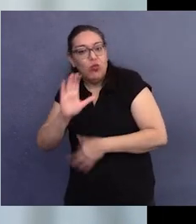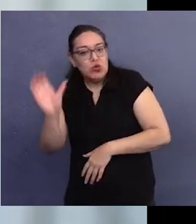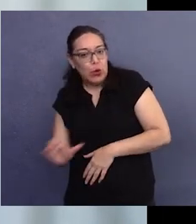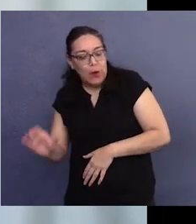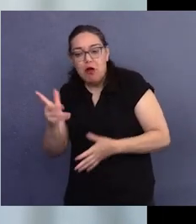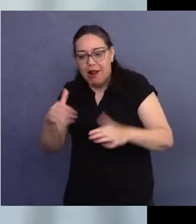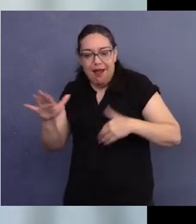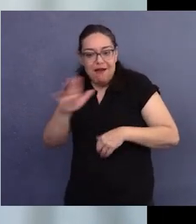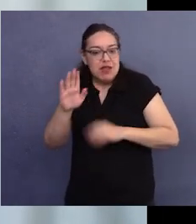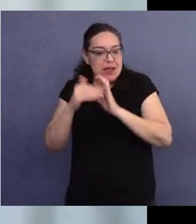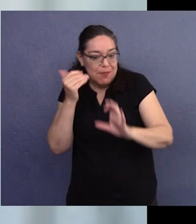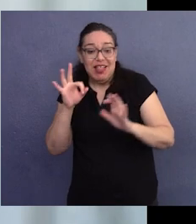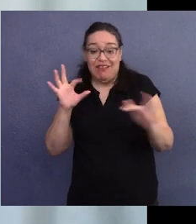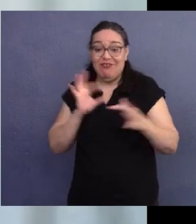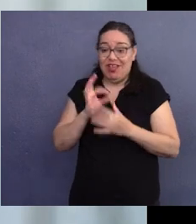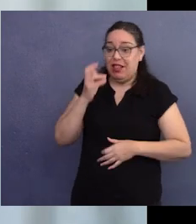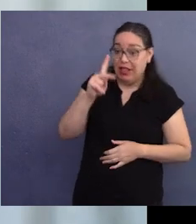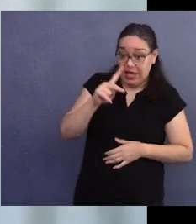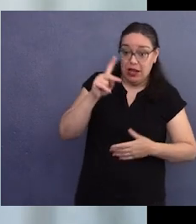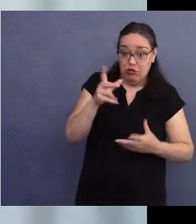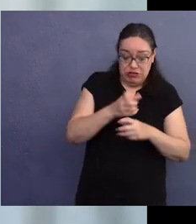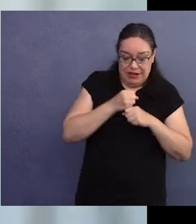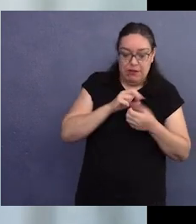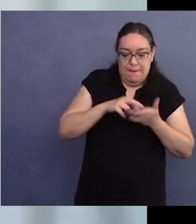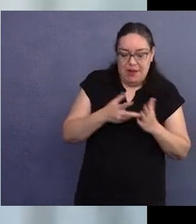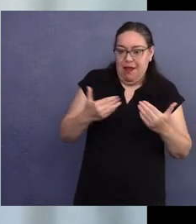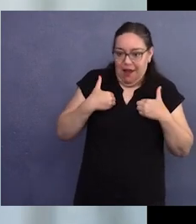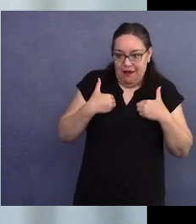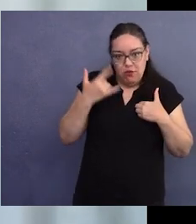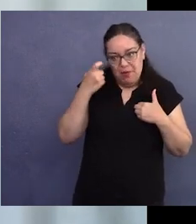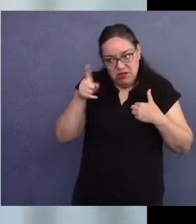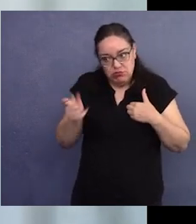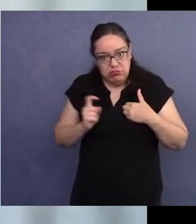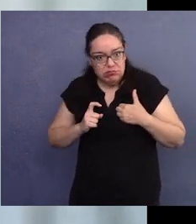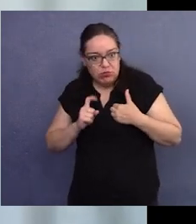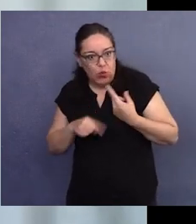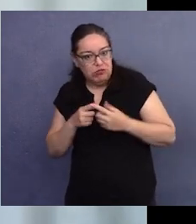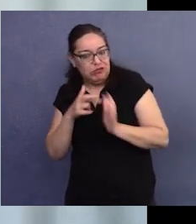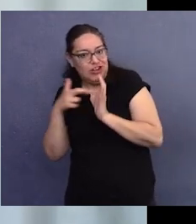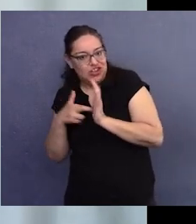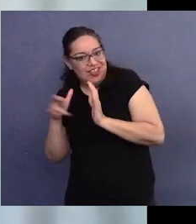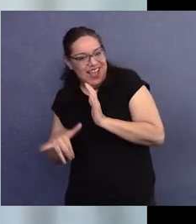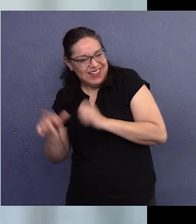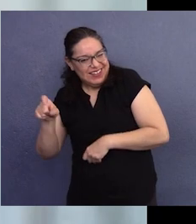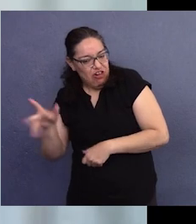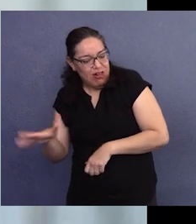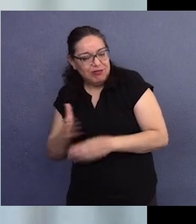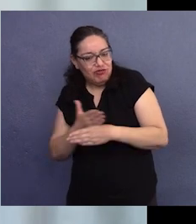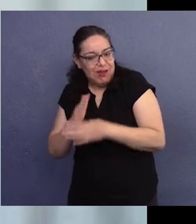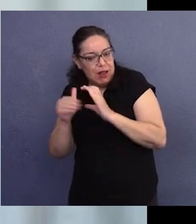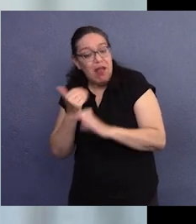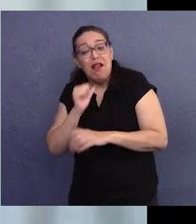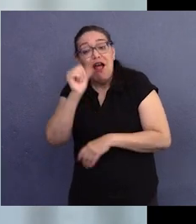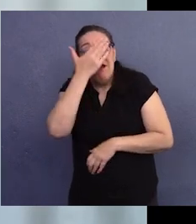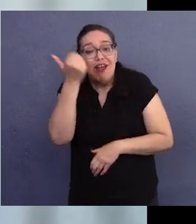So if you got this link, it does mean that we have your email because you needed to give it to us to register. Don't forget that there are office